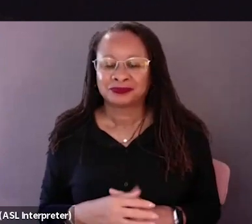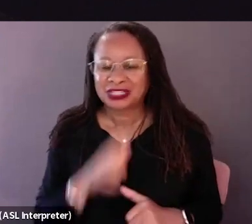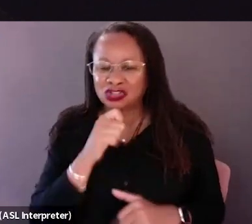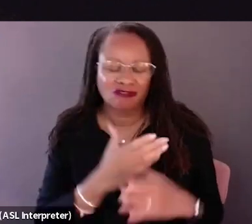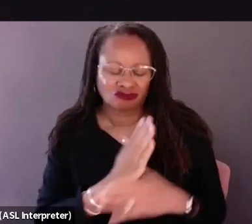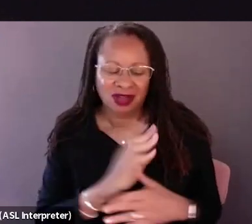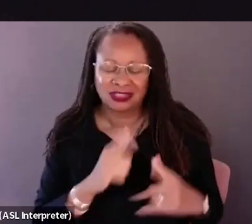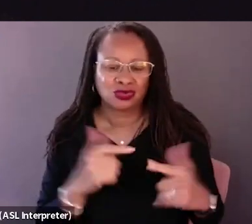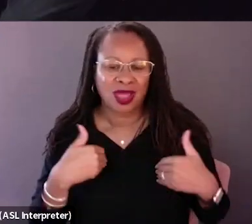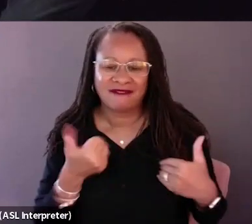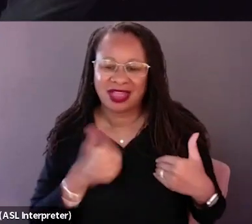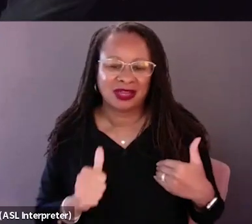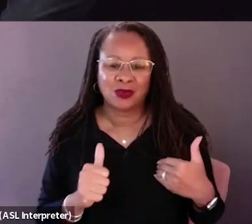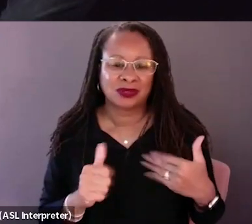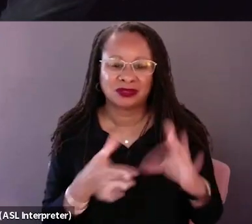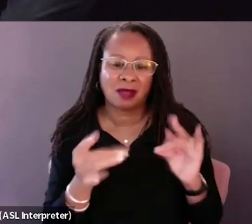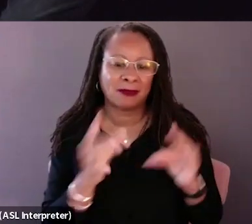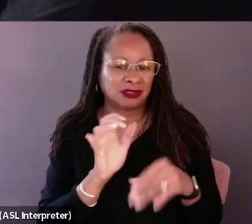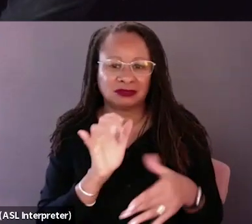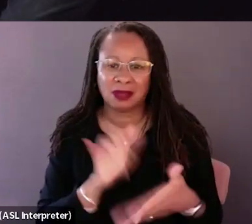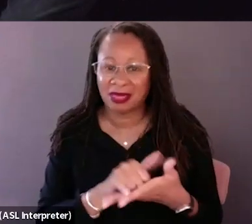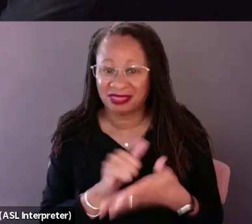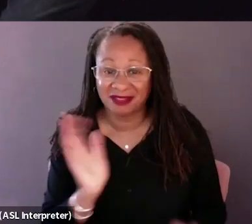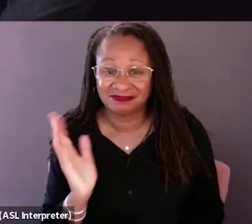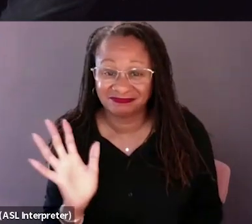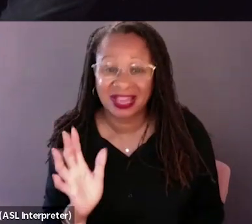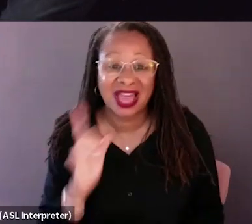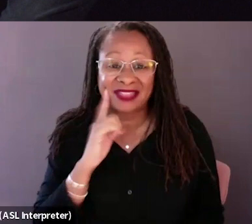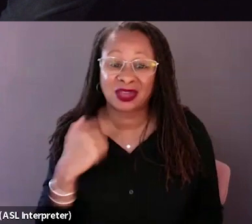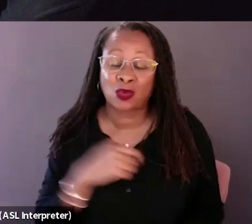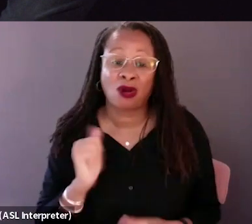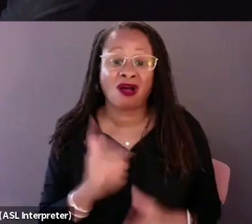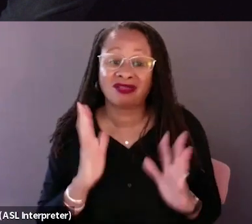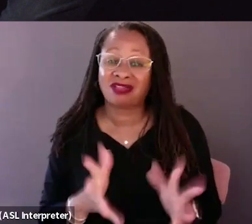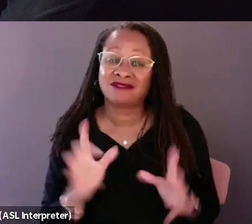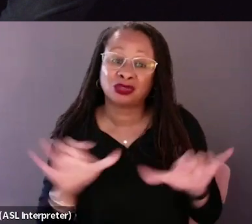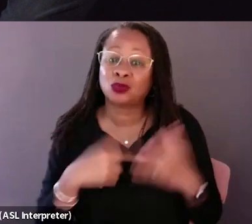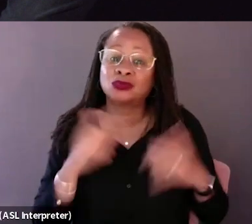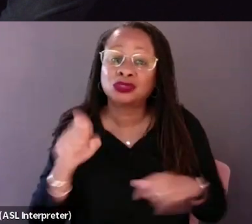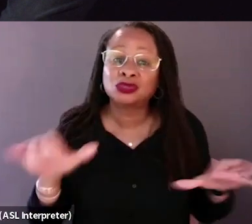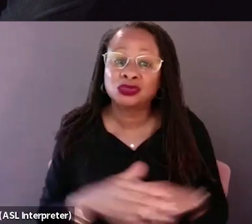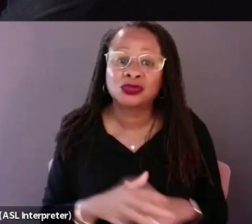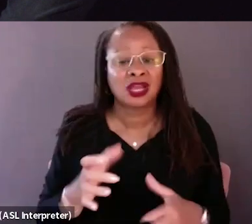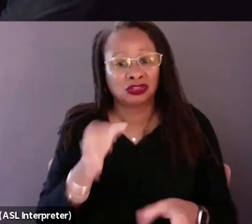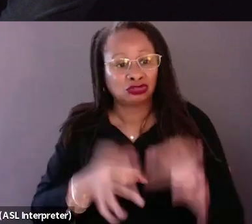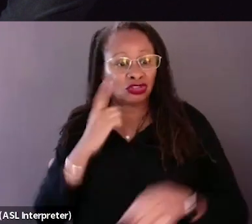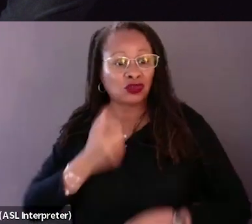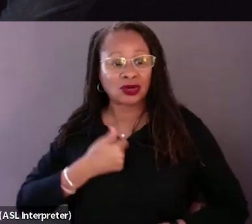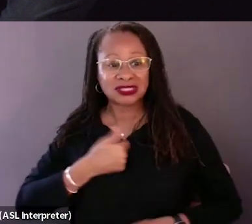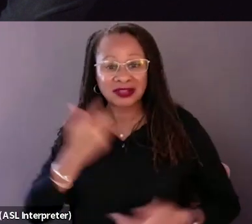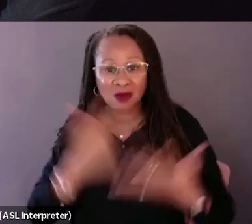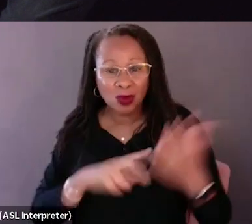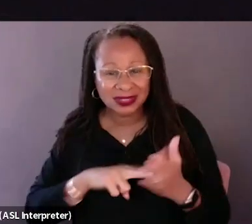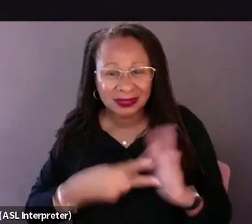right to have anybody comment on that. And so I think like we're all left to do what we should, which is like judge for ourselves. What does